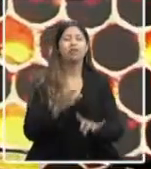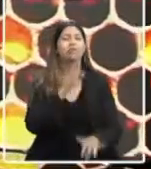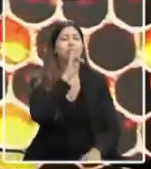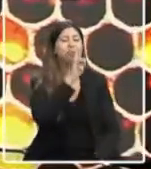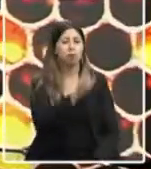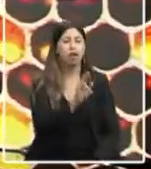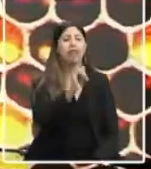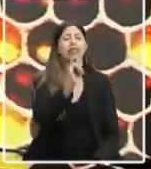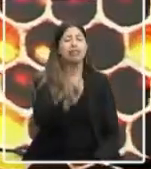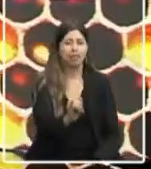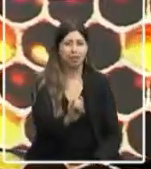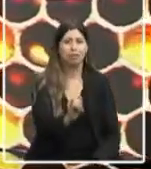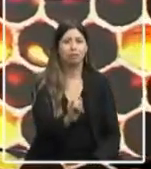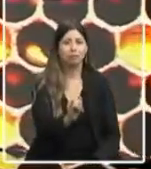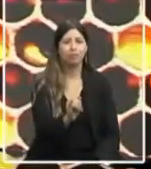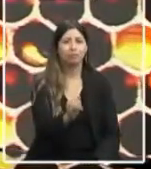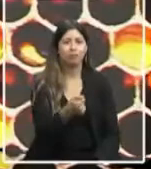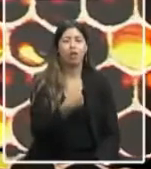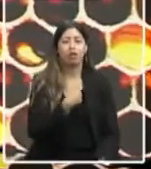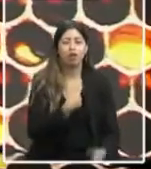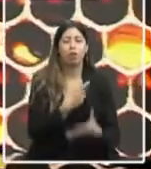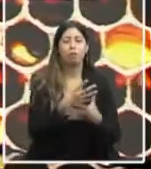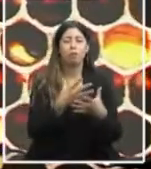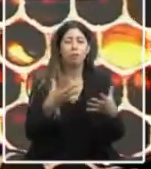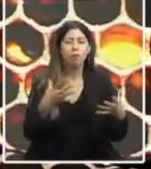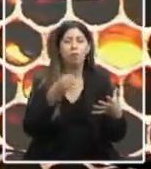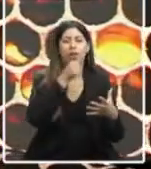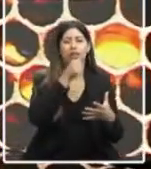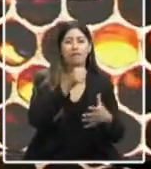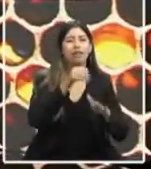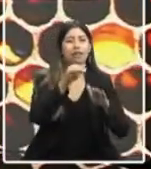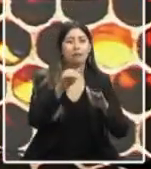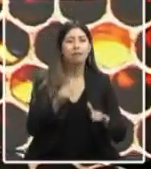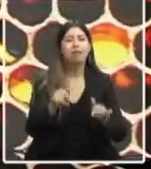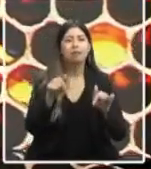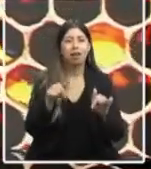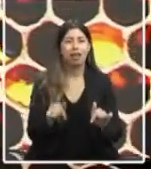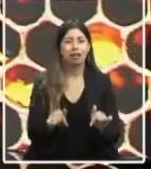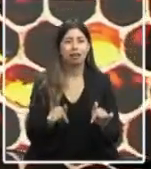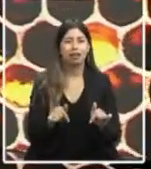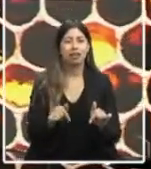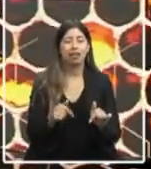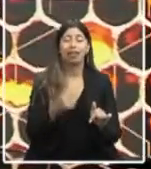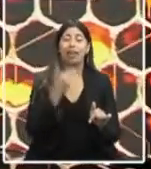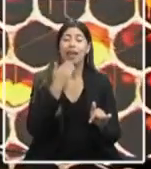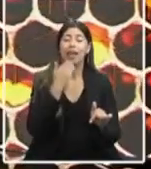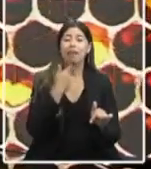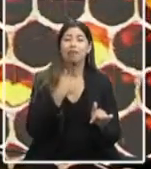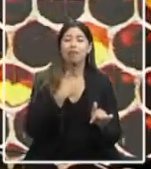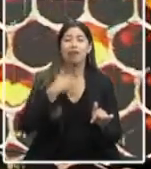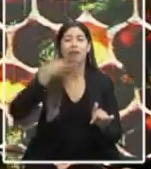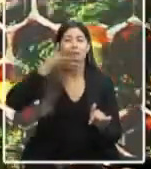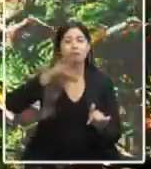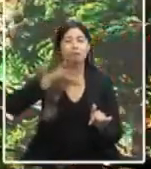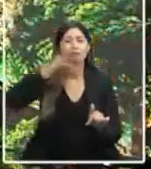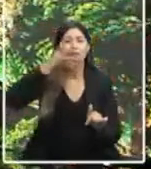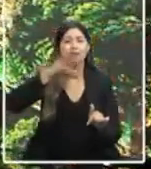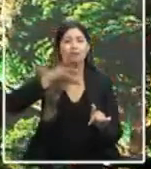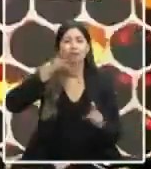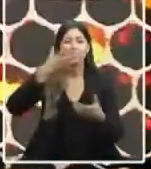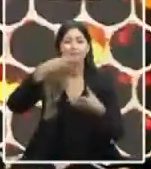lectures, Q&As, panel discussions for the last 1 year nearly, because the review